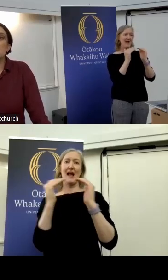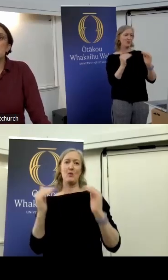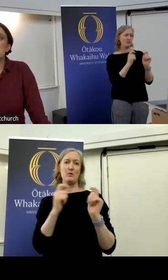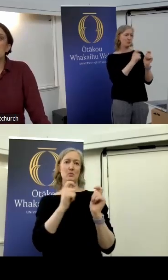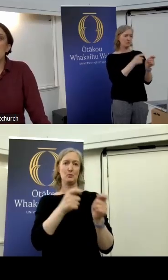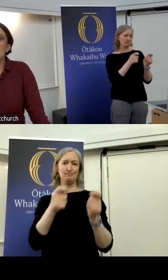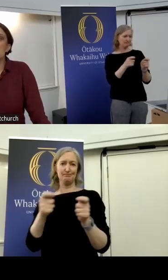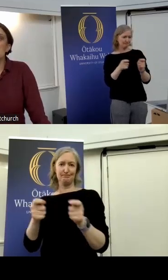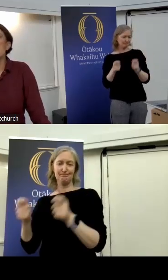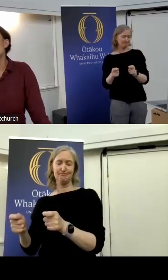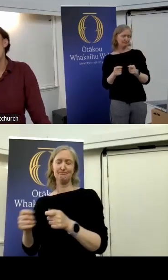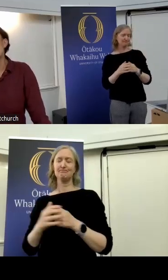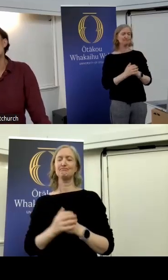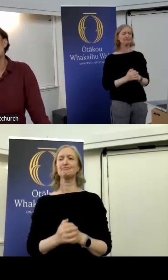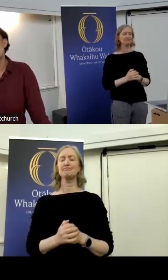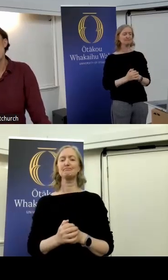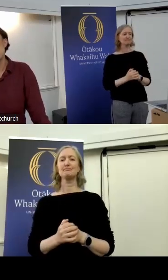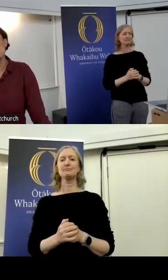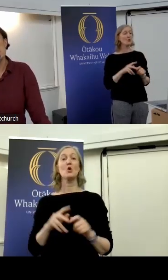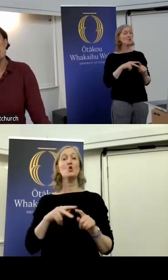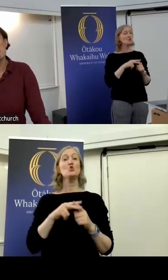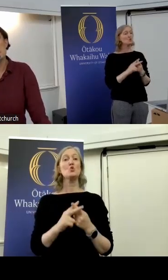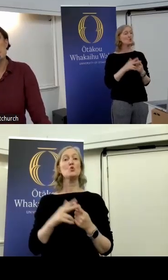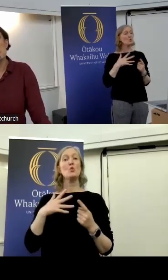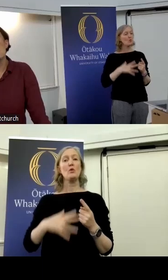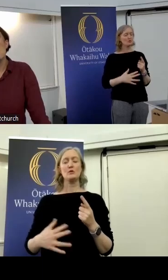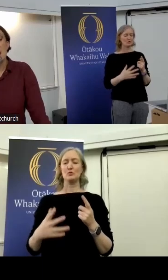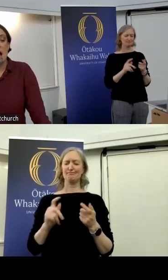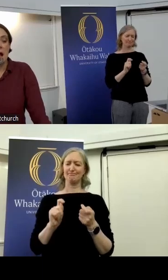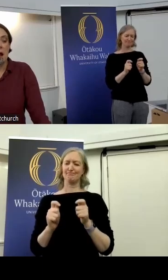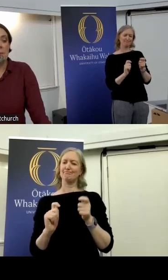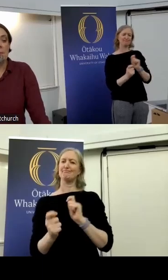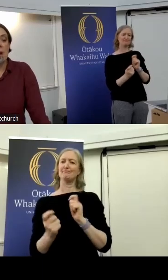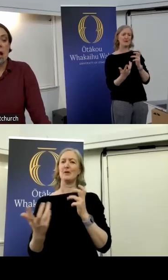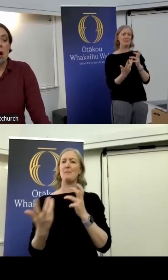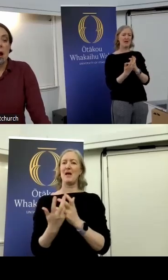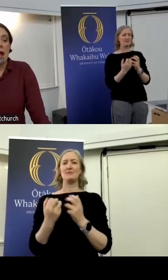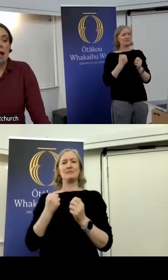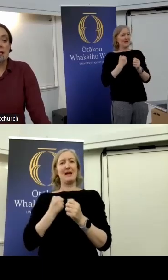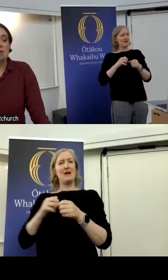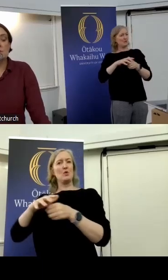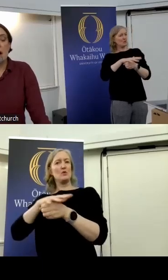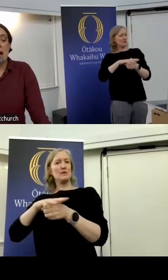We wanted the tools to be tailored for our context. And